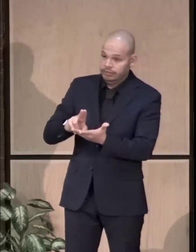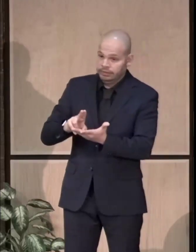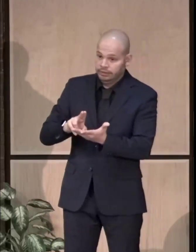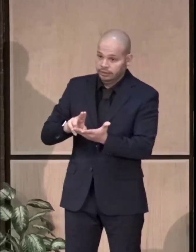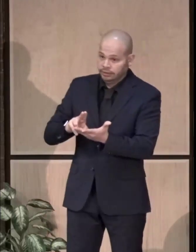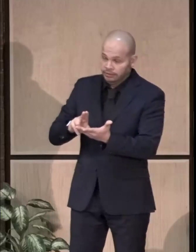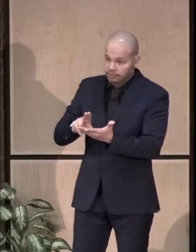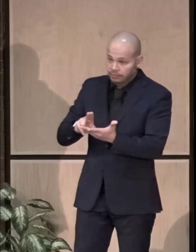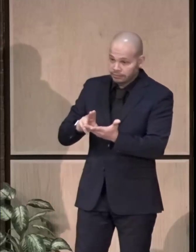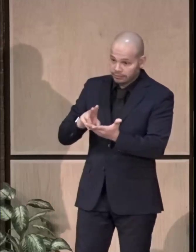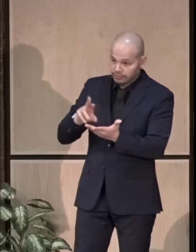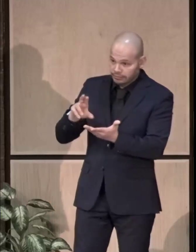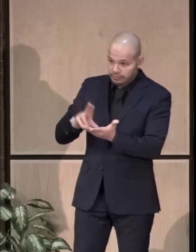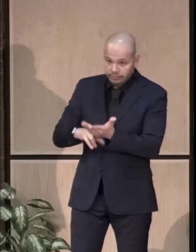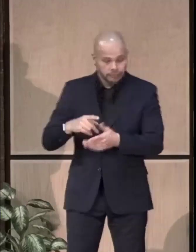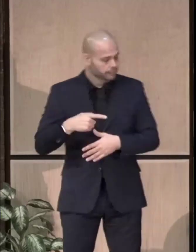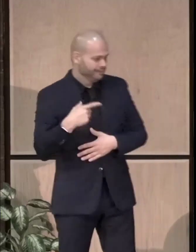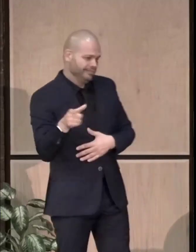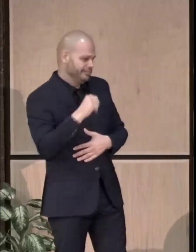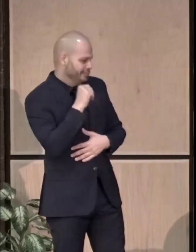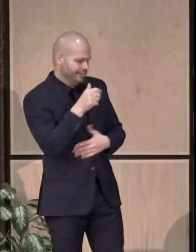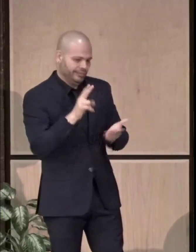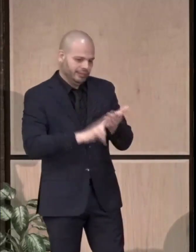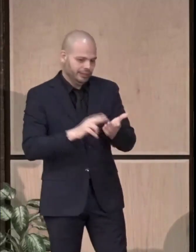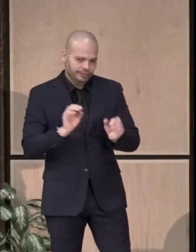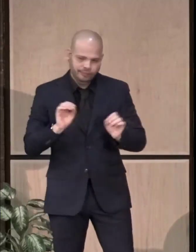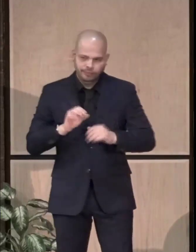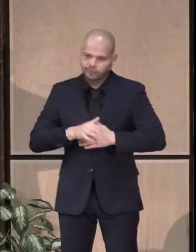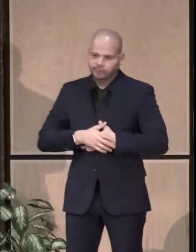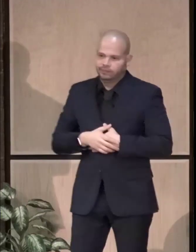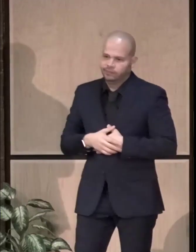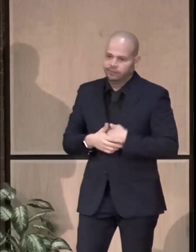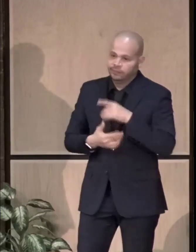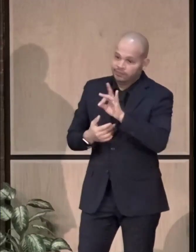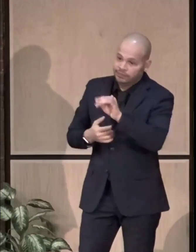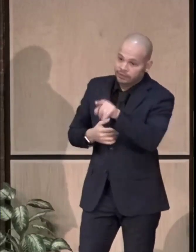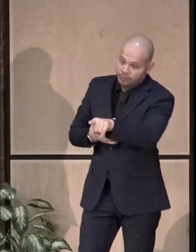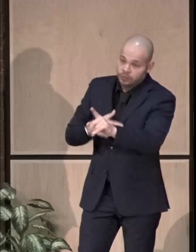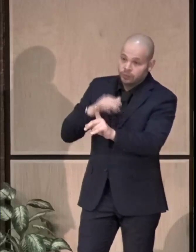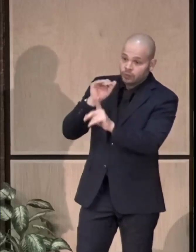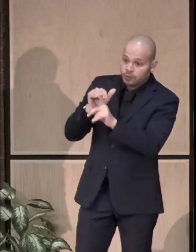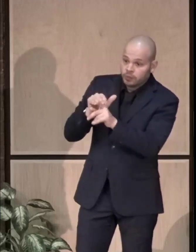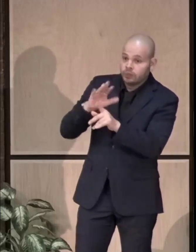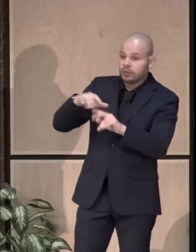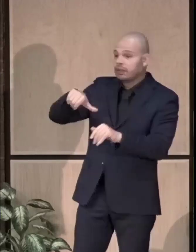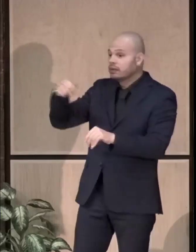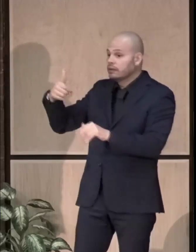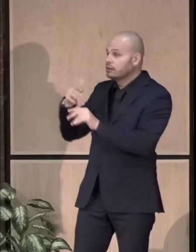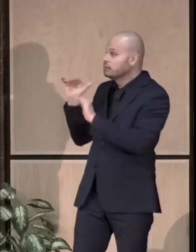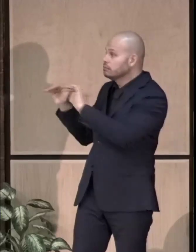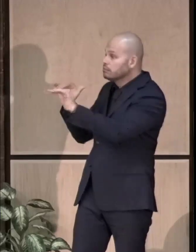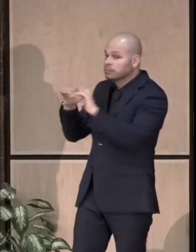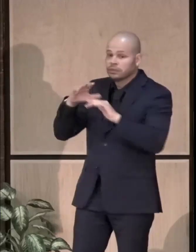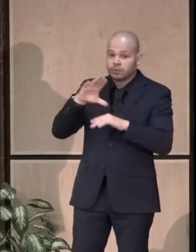on any of these responsibilities or to follow up on any of these responsibilities we've addressed here? I did